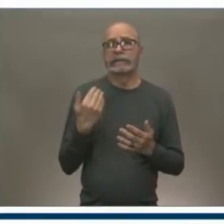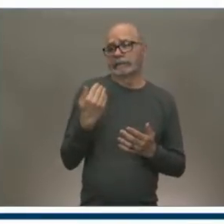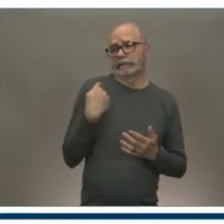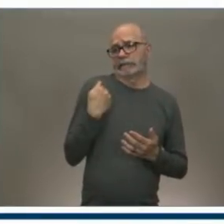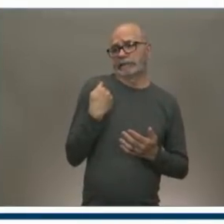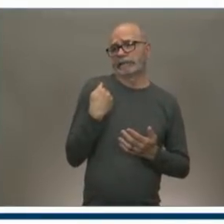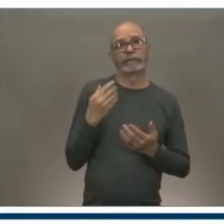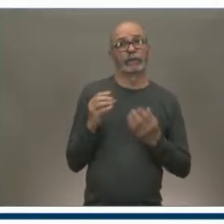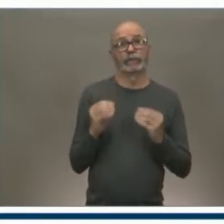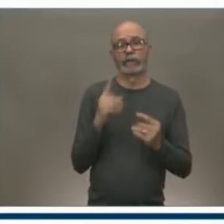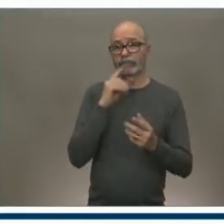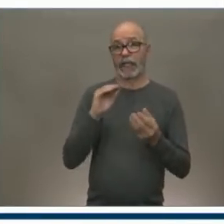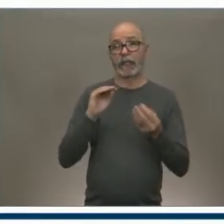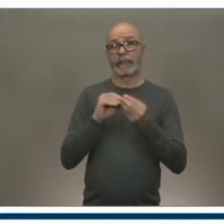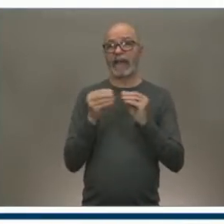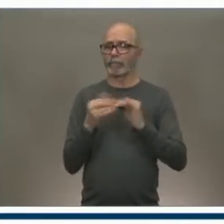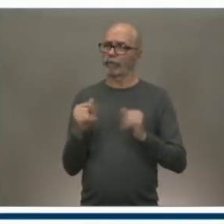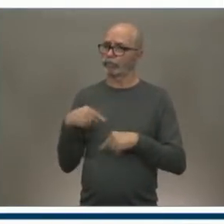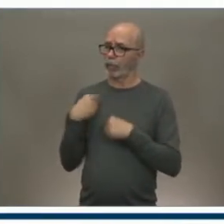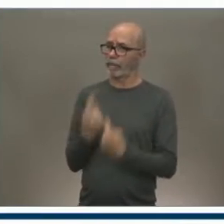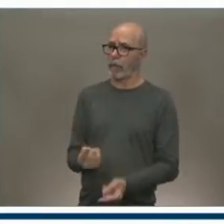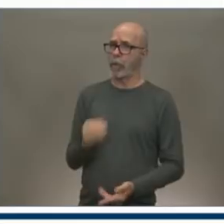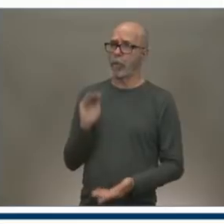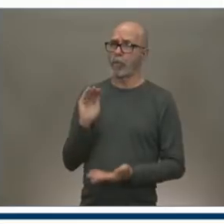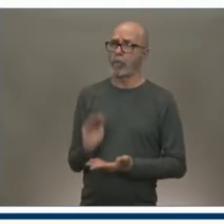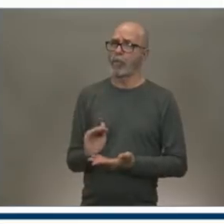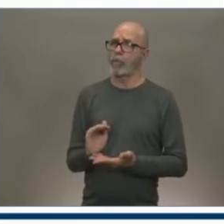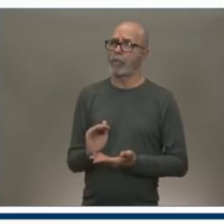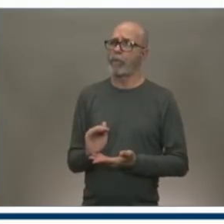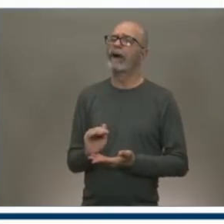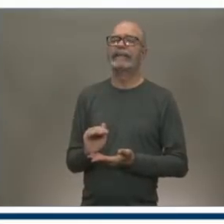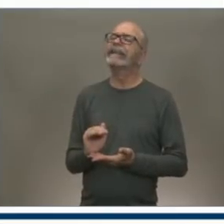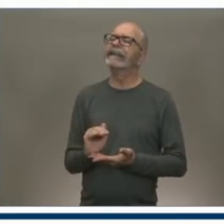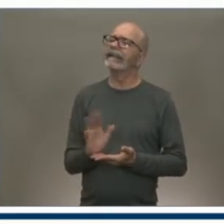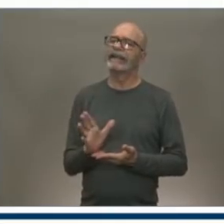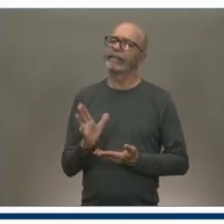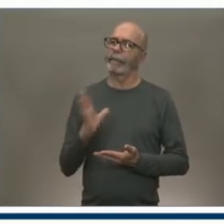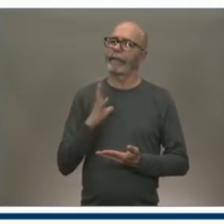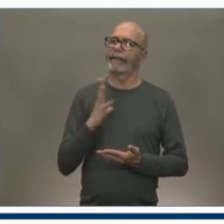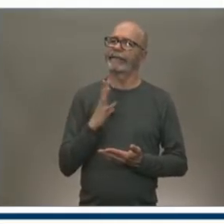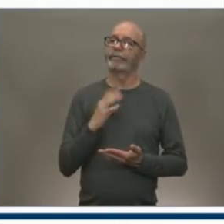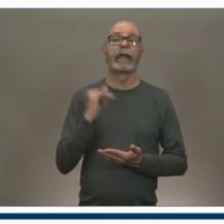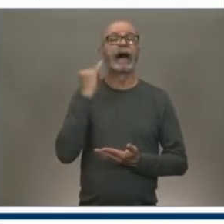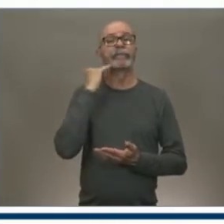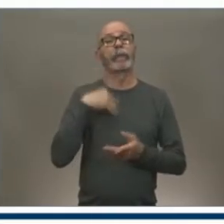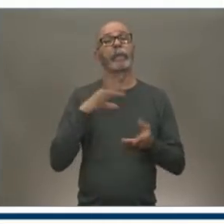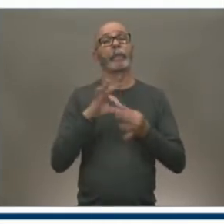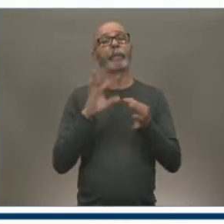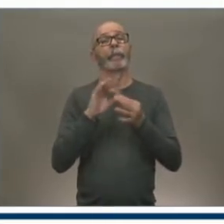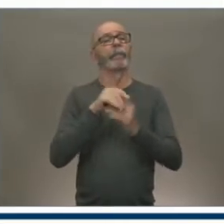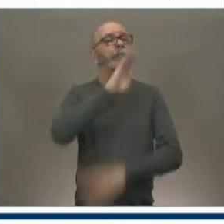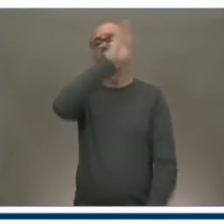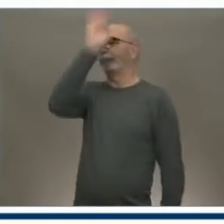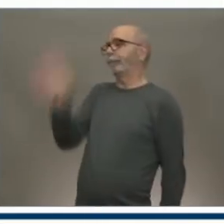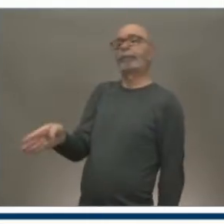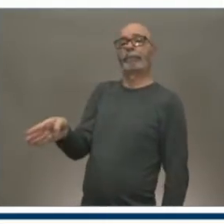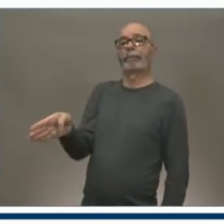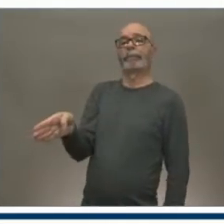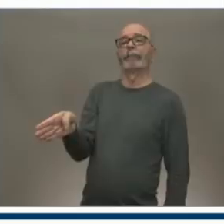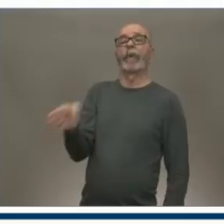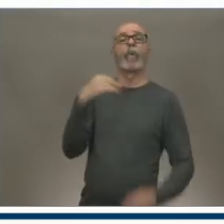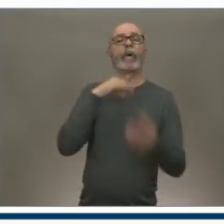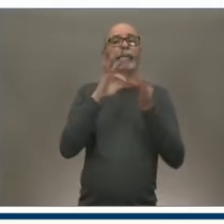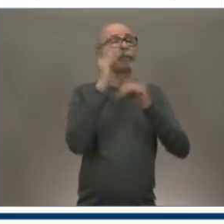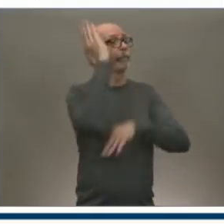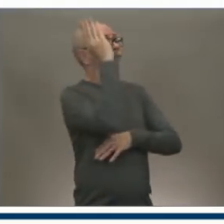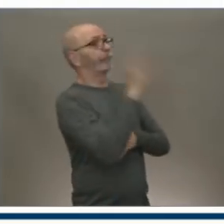low that we have to be extremely careful about how we report any details of any case because the numbers are so low. Then there's